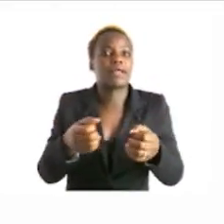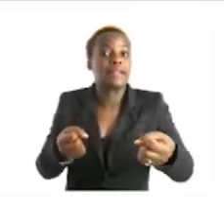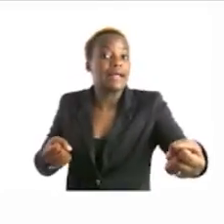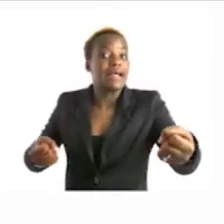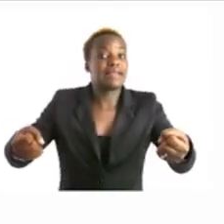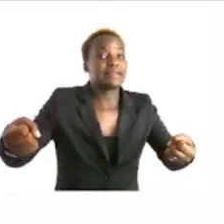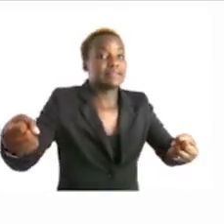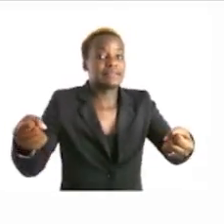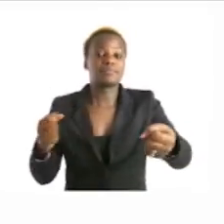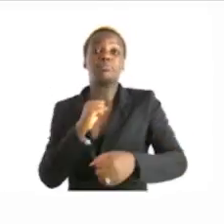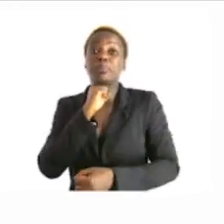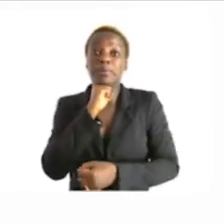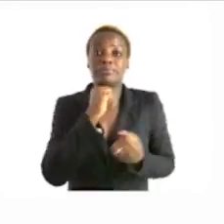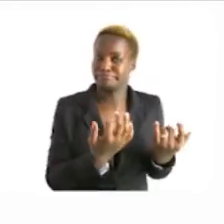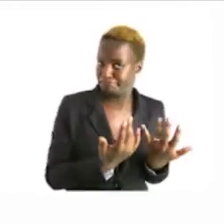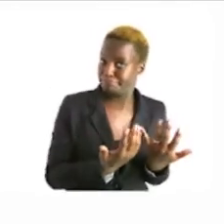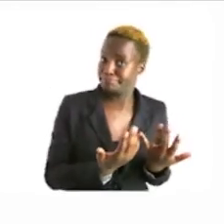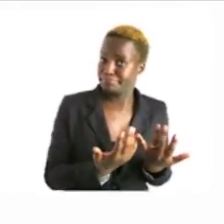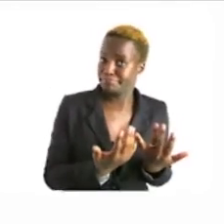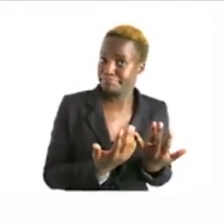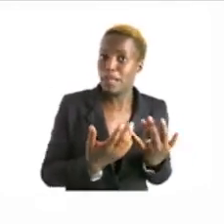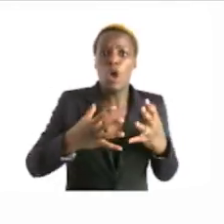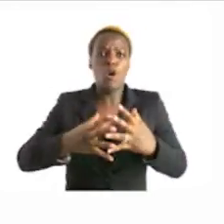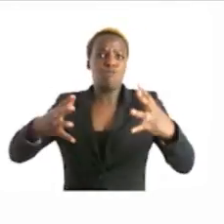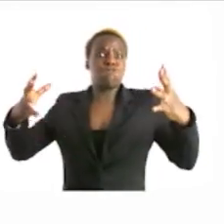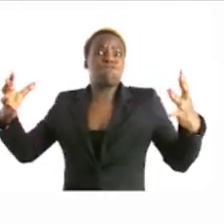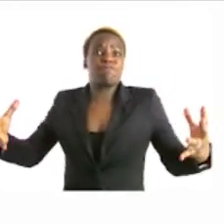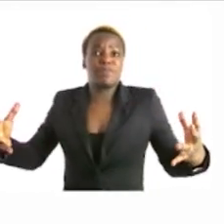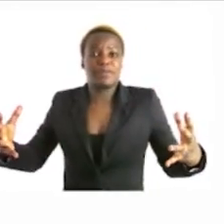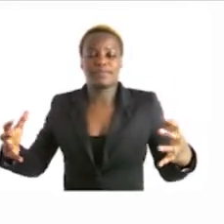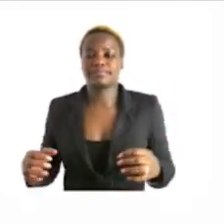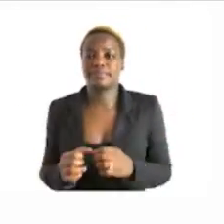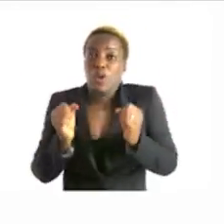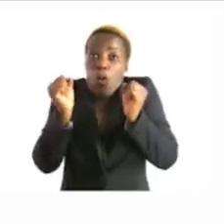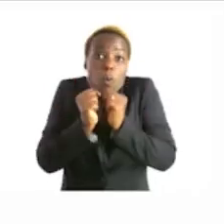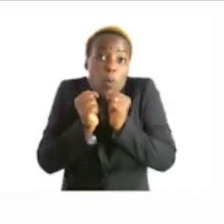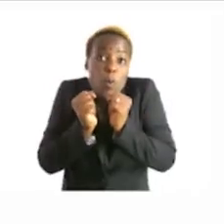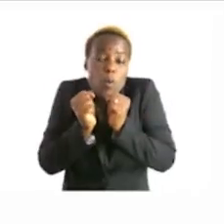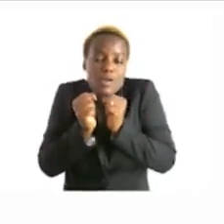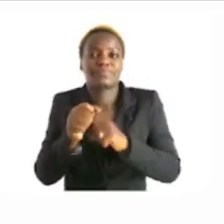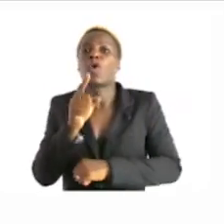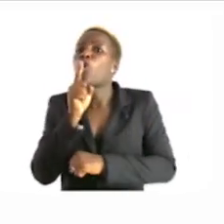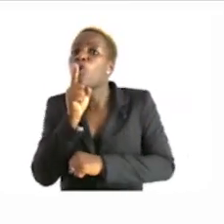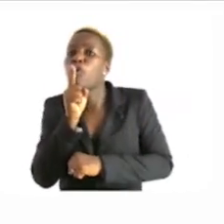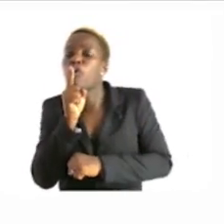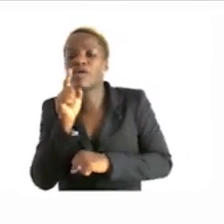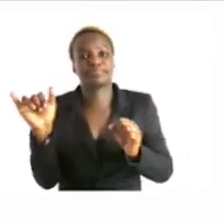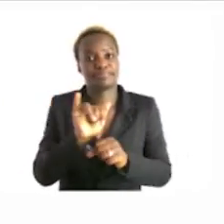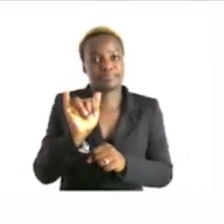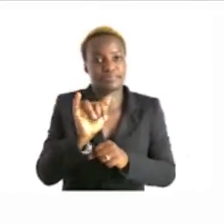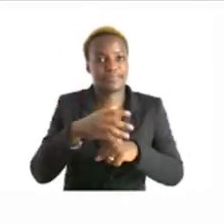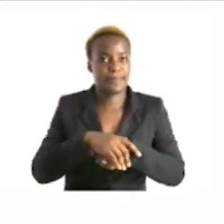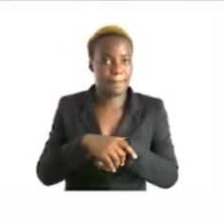can we put in can can we put in big can we put in cold or hot i would